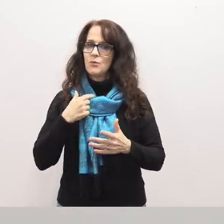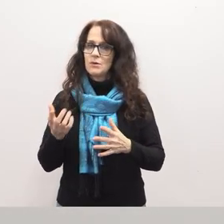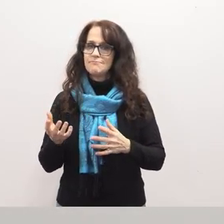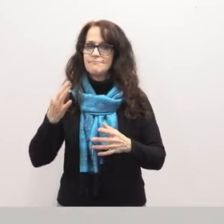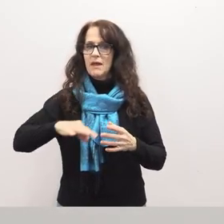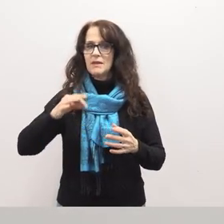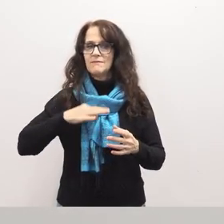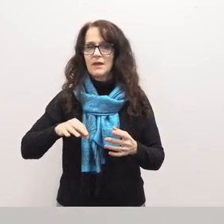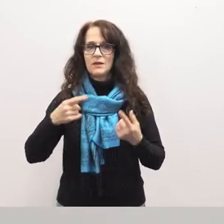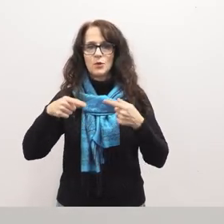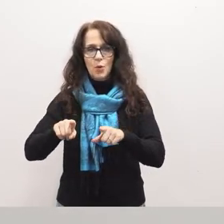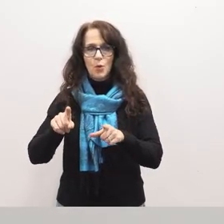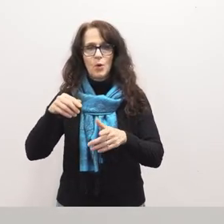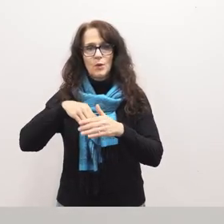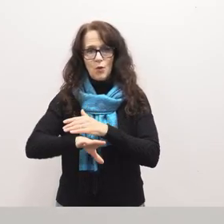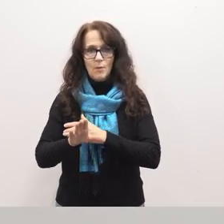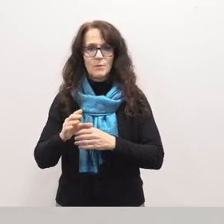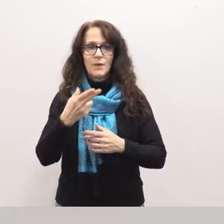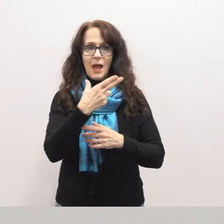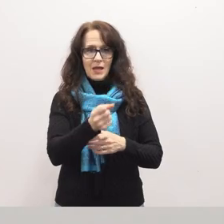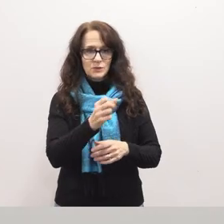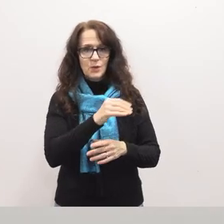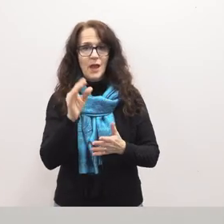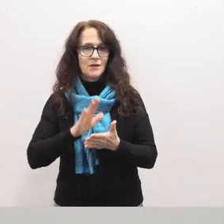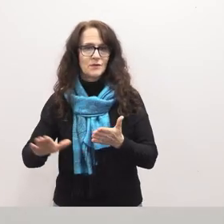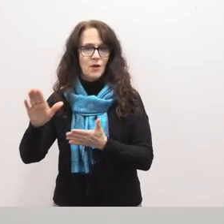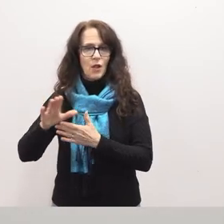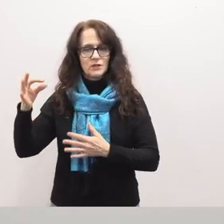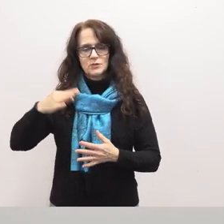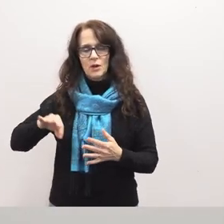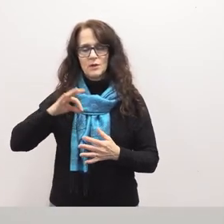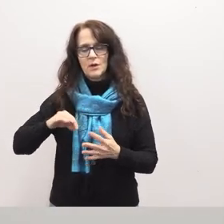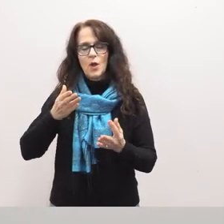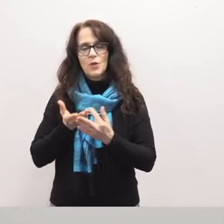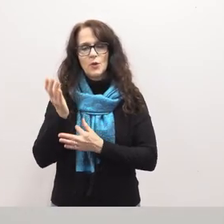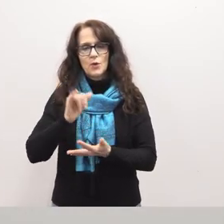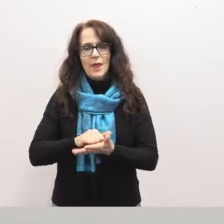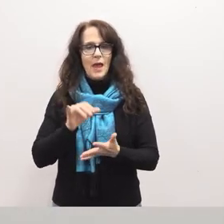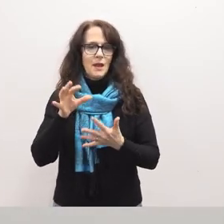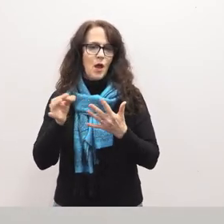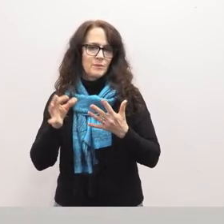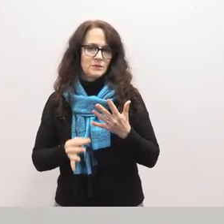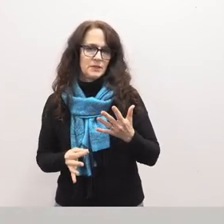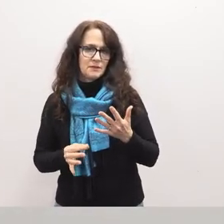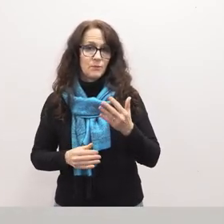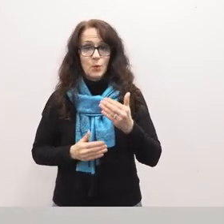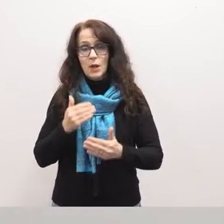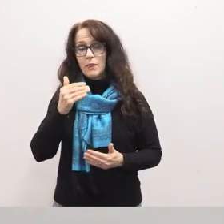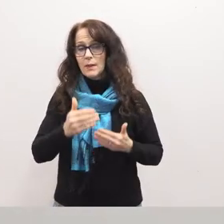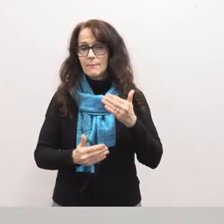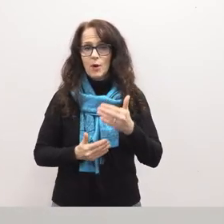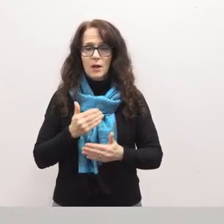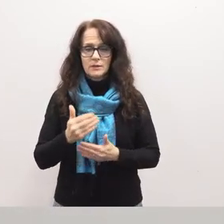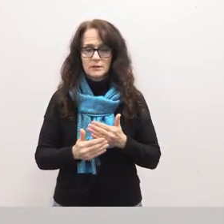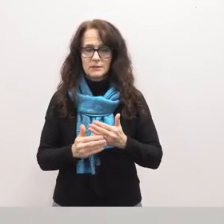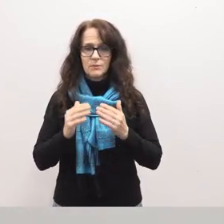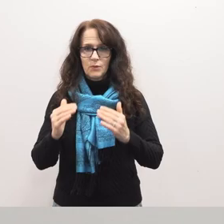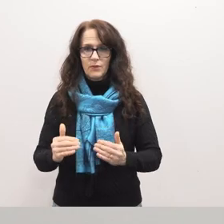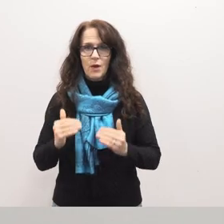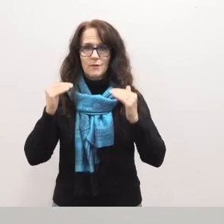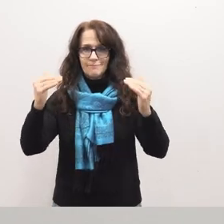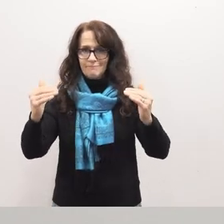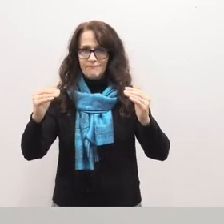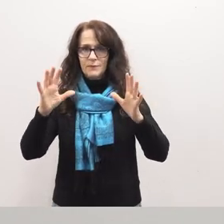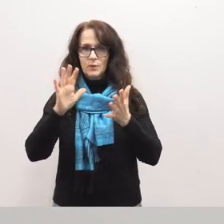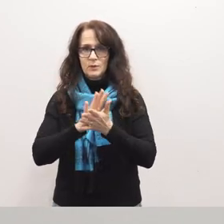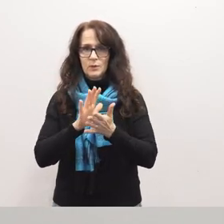giving students both high school and college credit through that pathway option. We are just in the process and working with our secondary schools office of